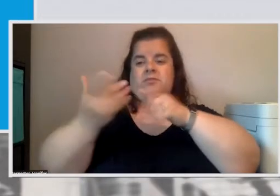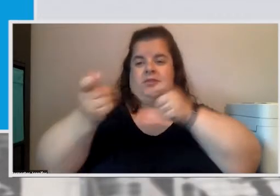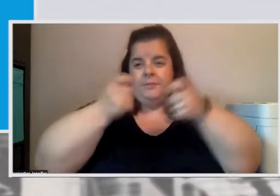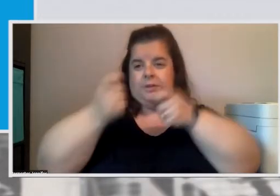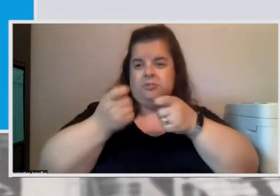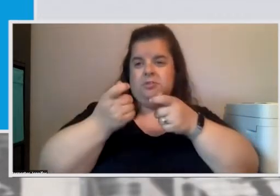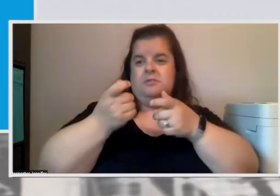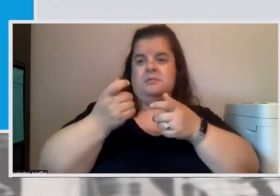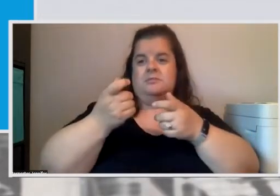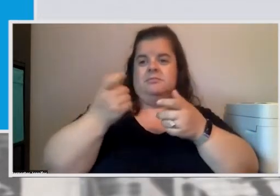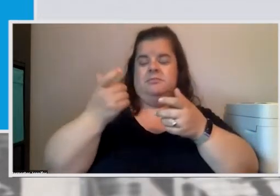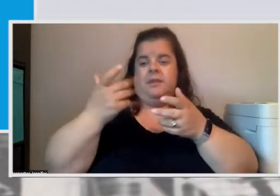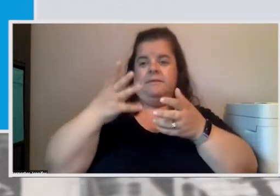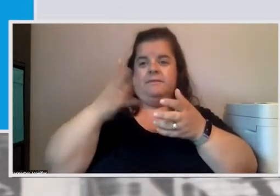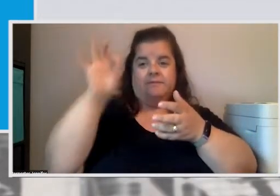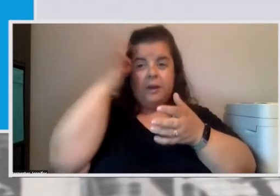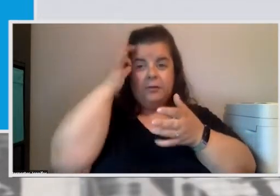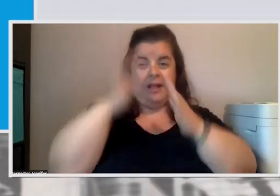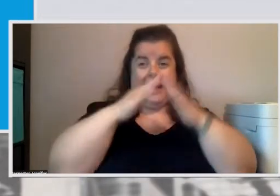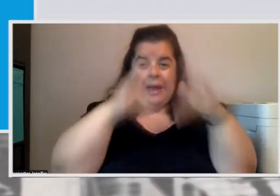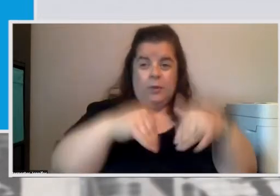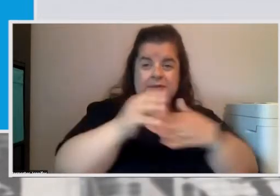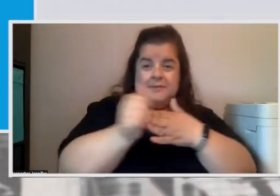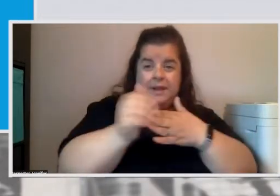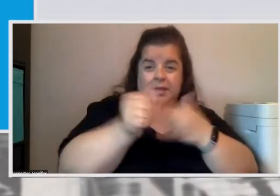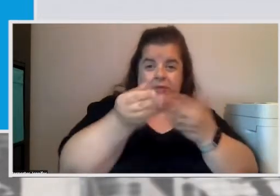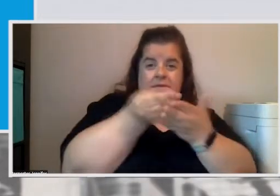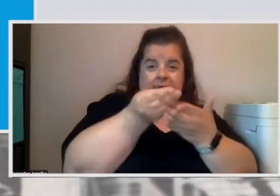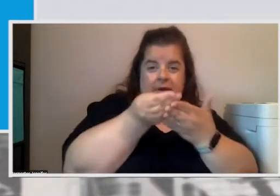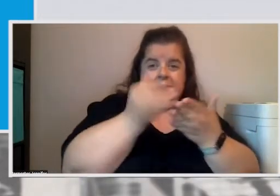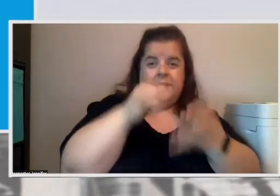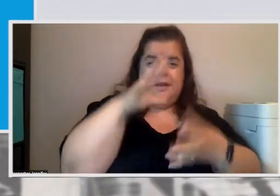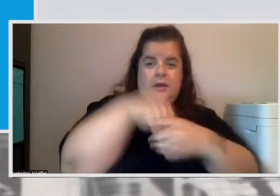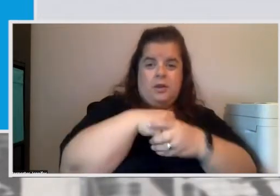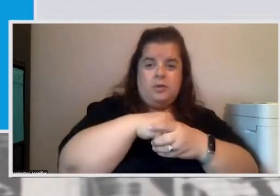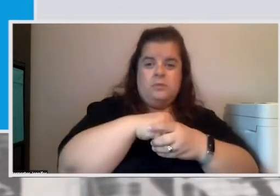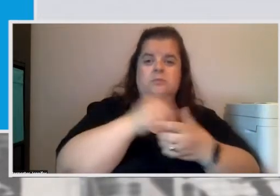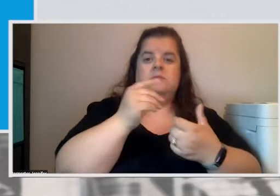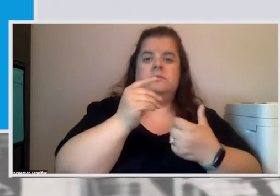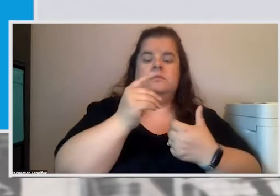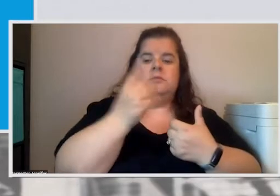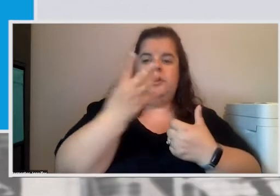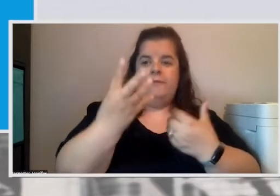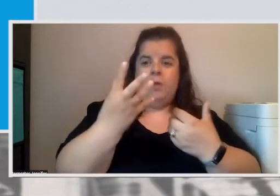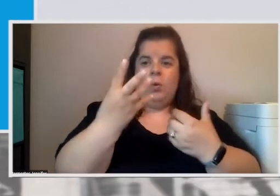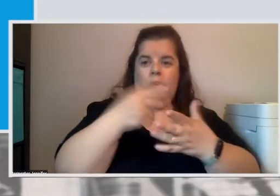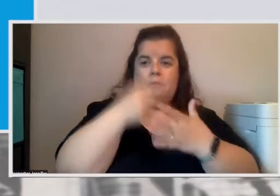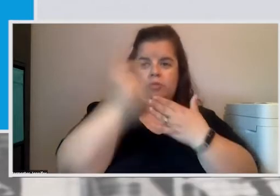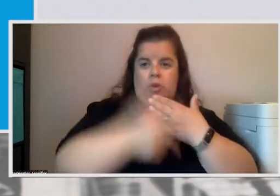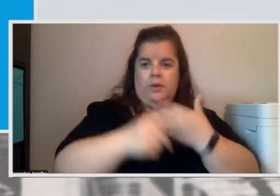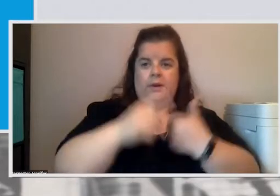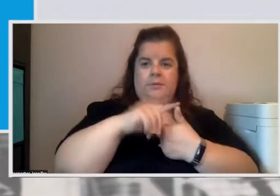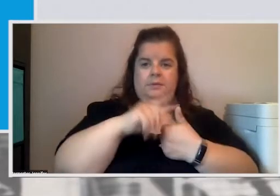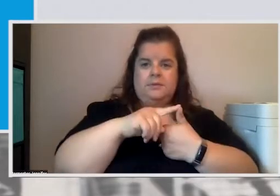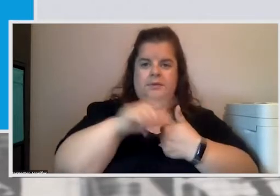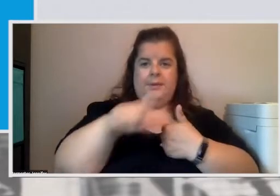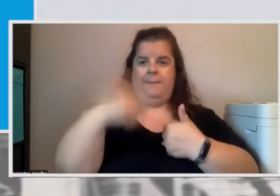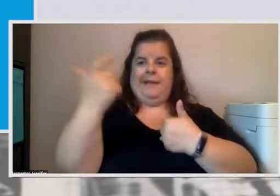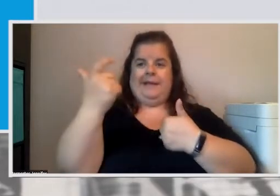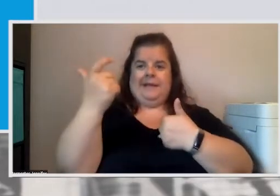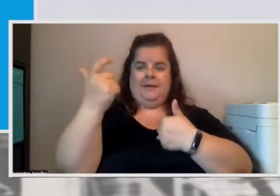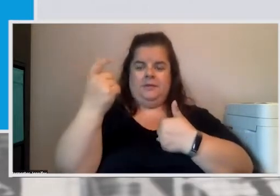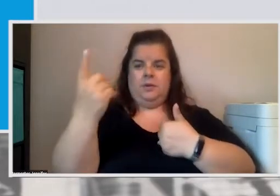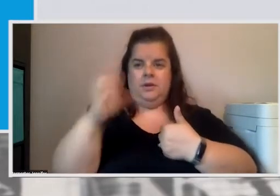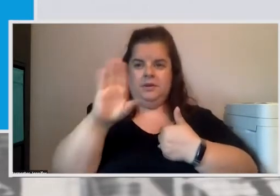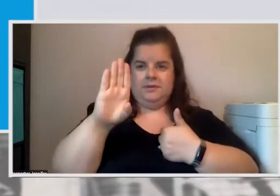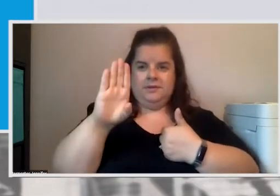urban development funds. And that includes 4 primary programs. The biggest one is